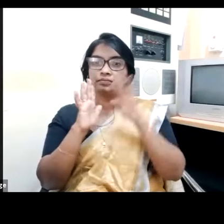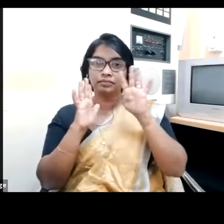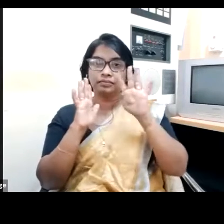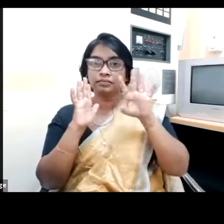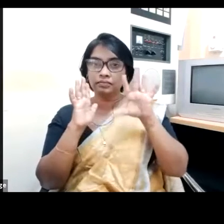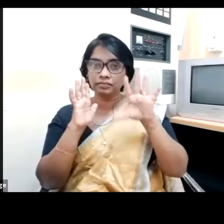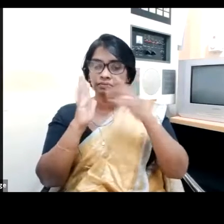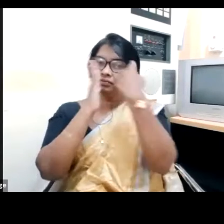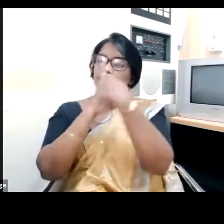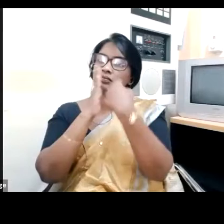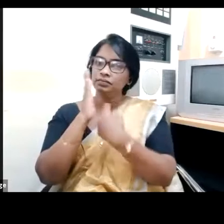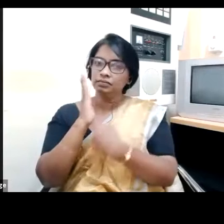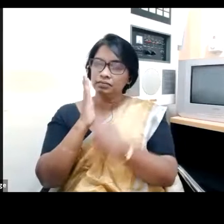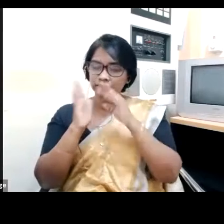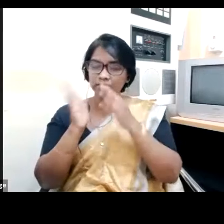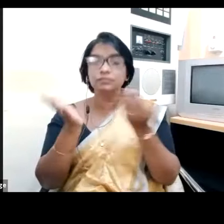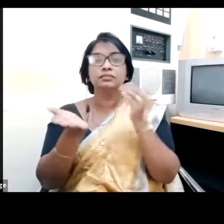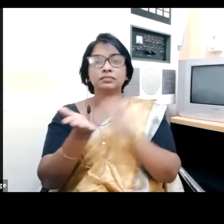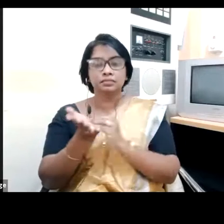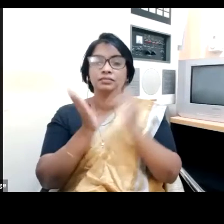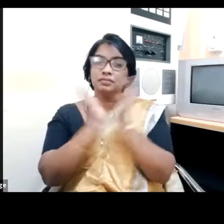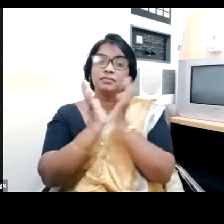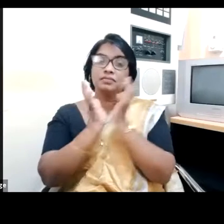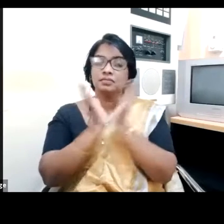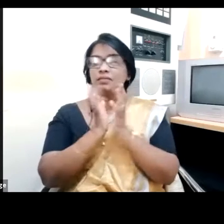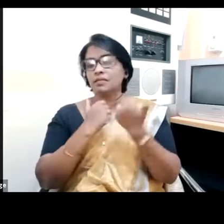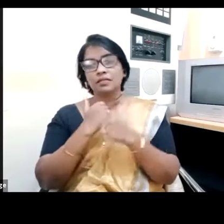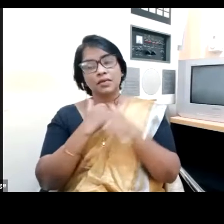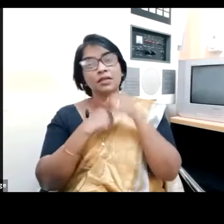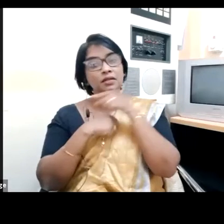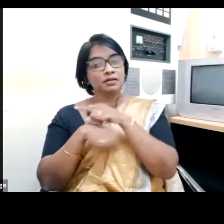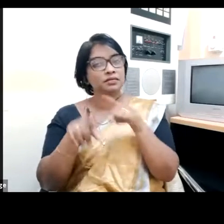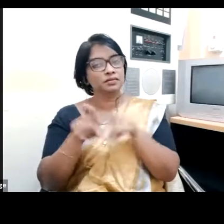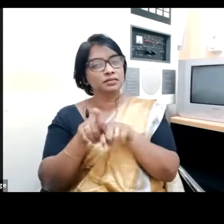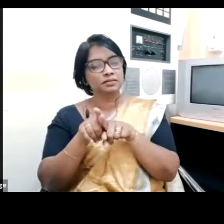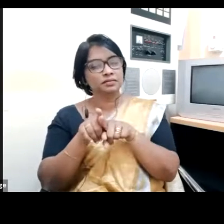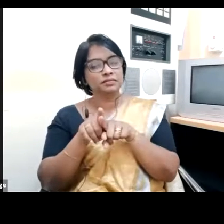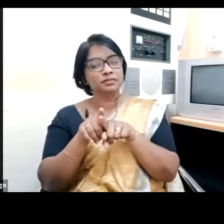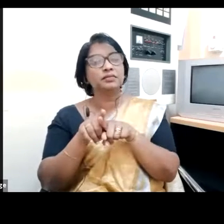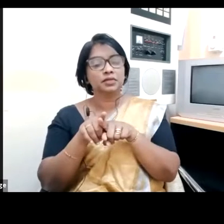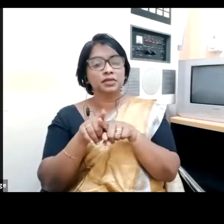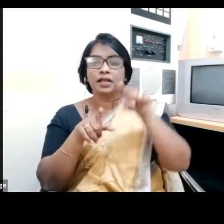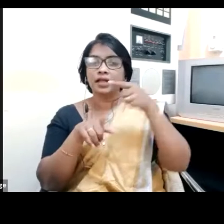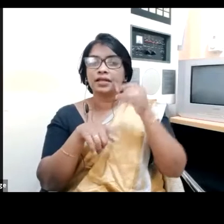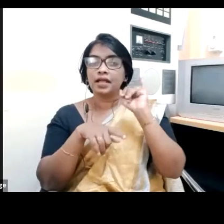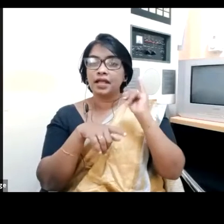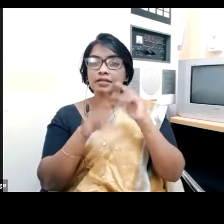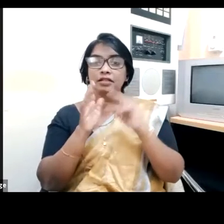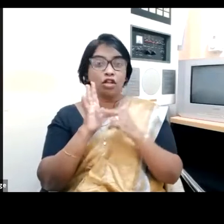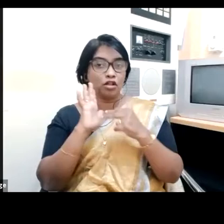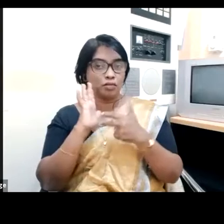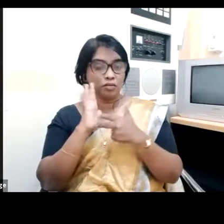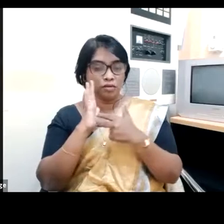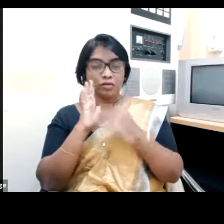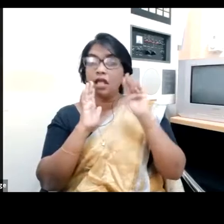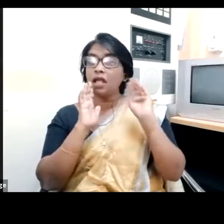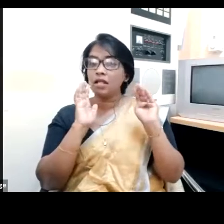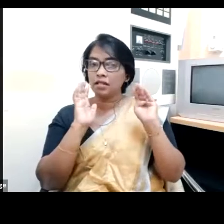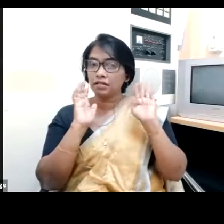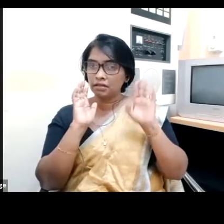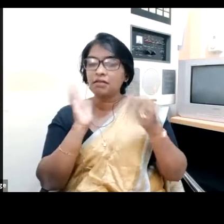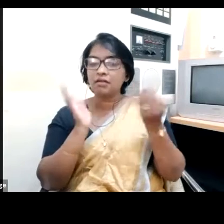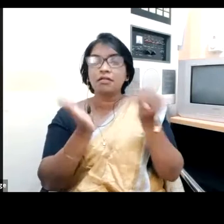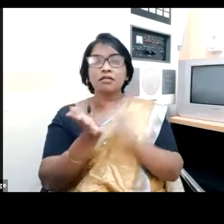of 160 projects there. So, I can see that, as our private sector is